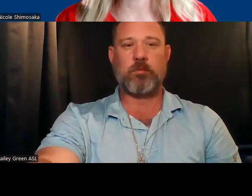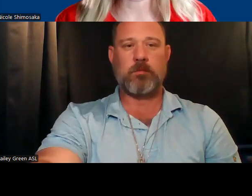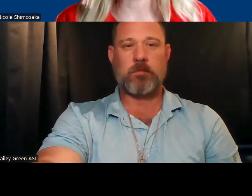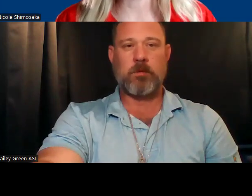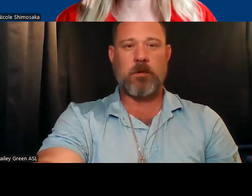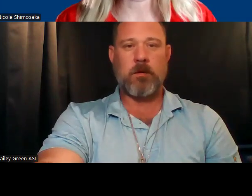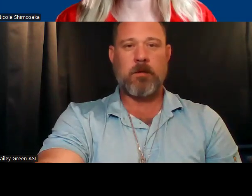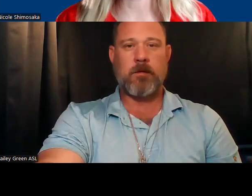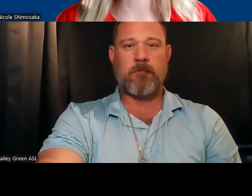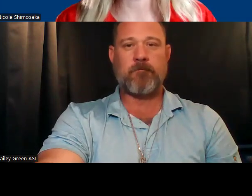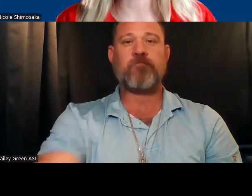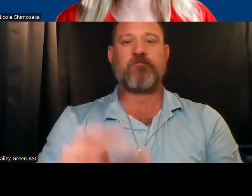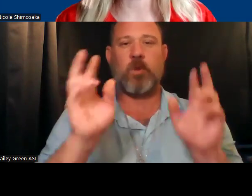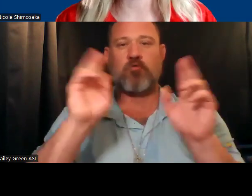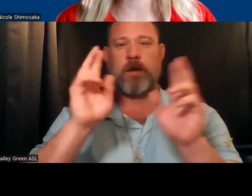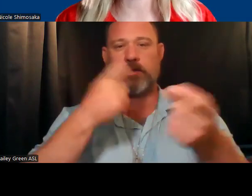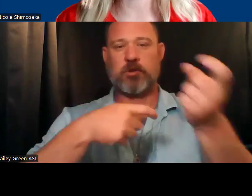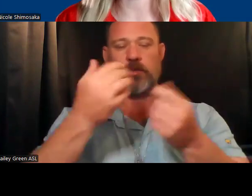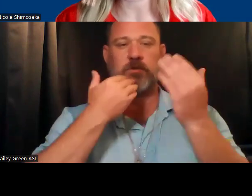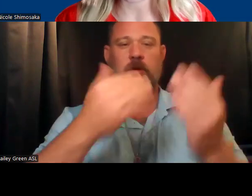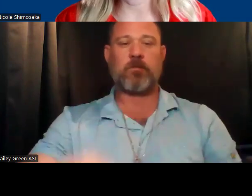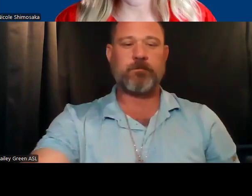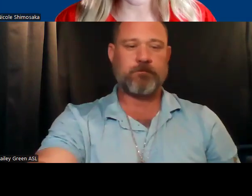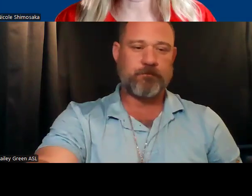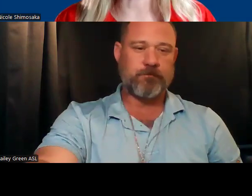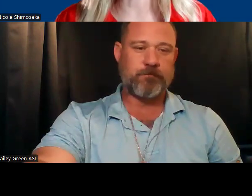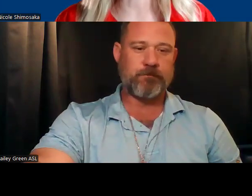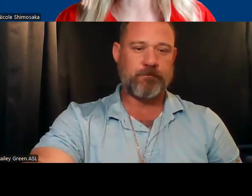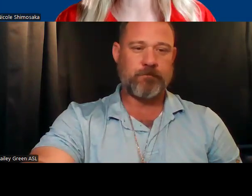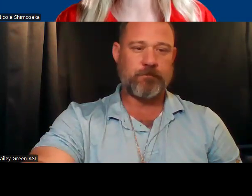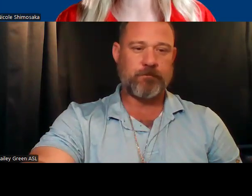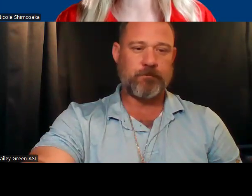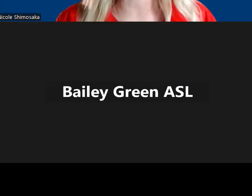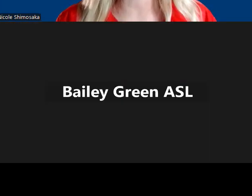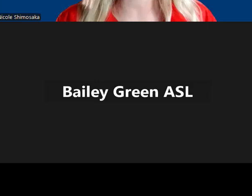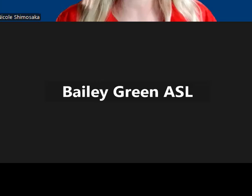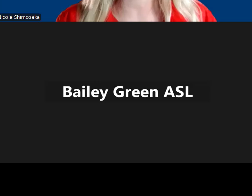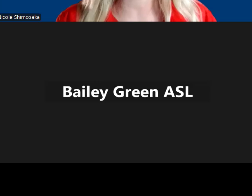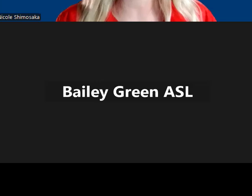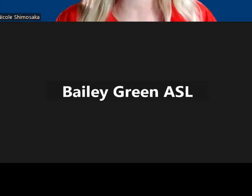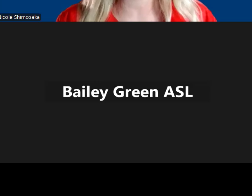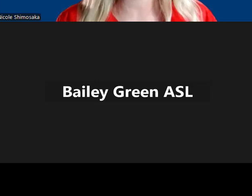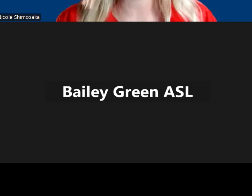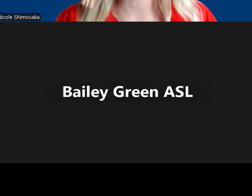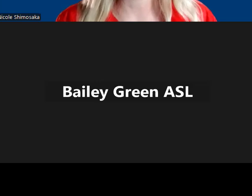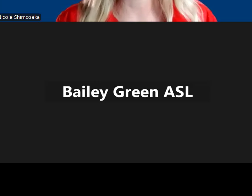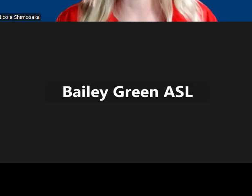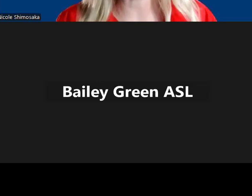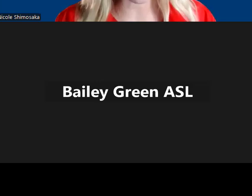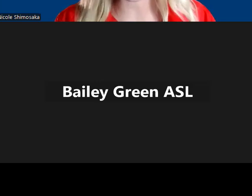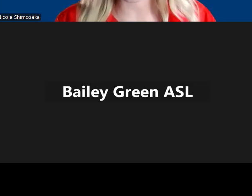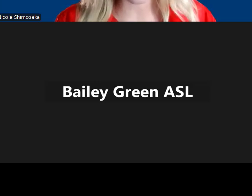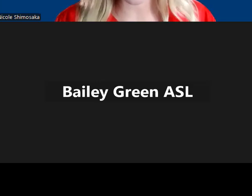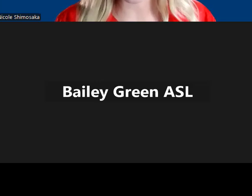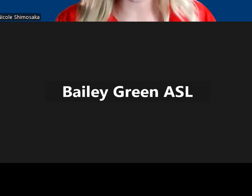these allocations are based on the idea that there's 58 counties interested in taking over their area agency, which is